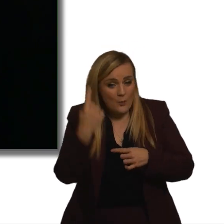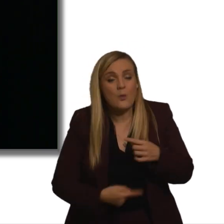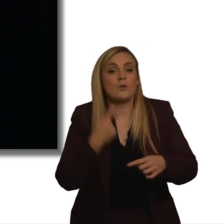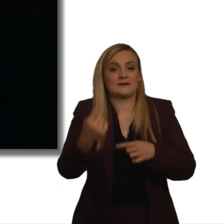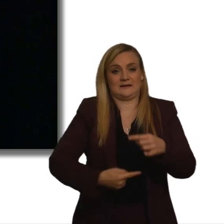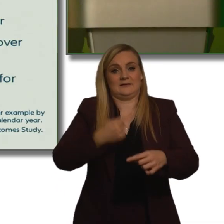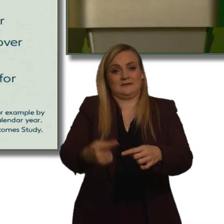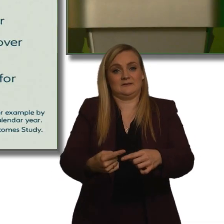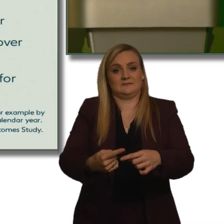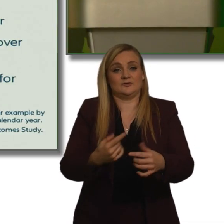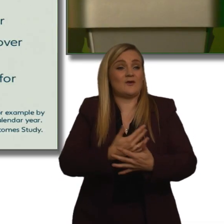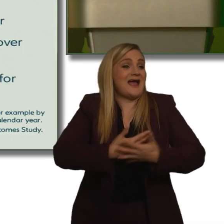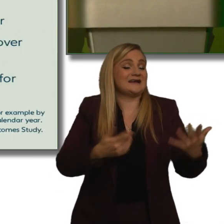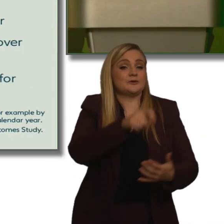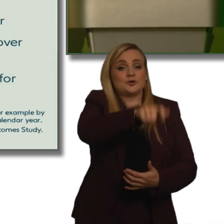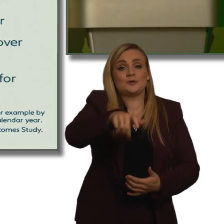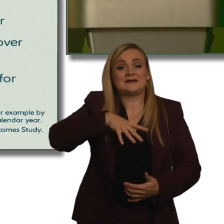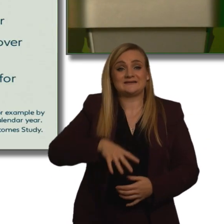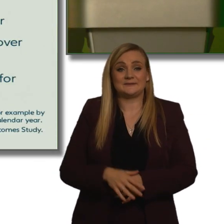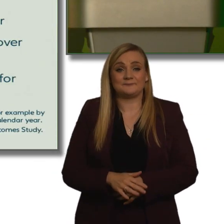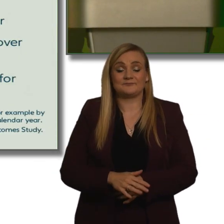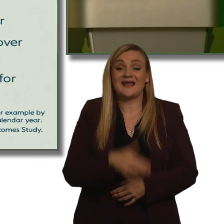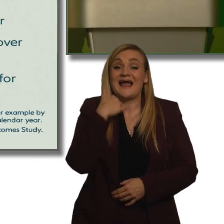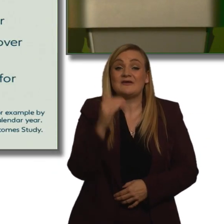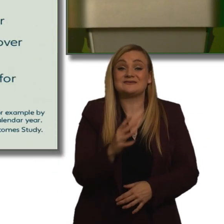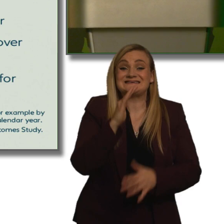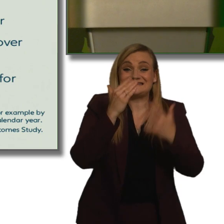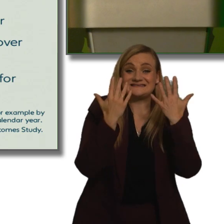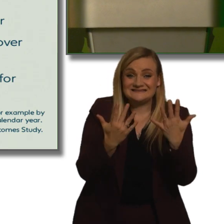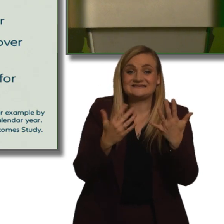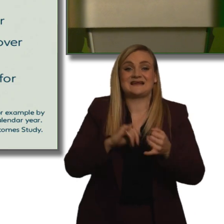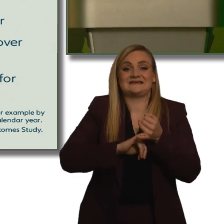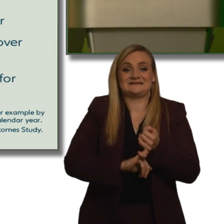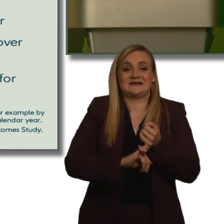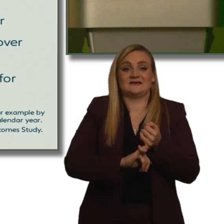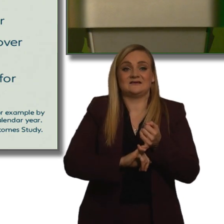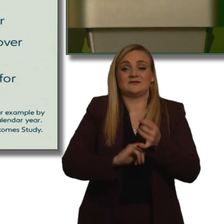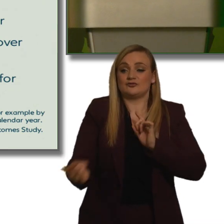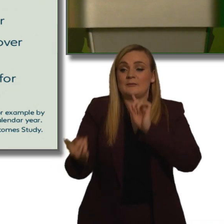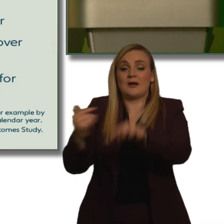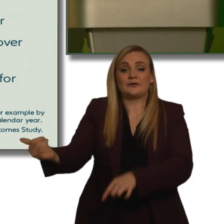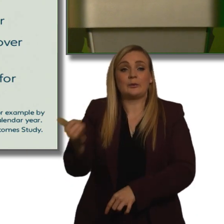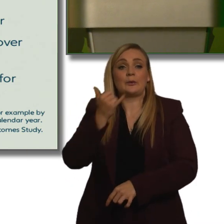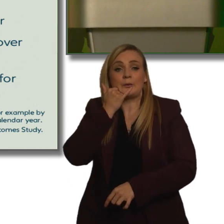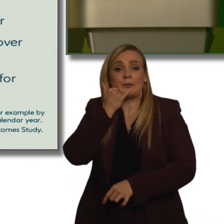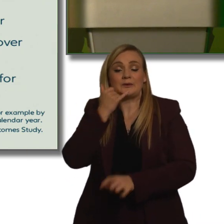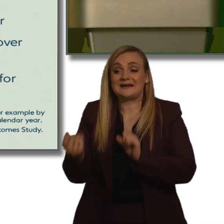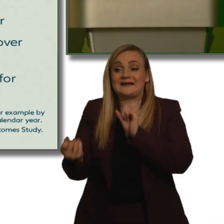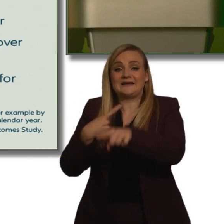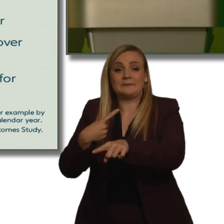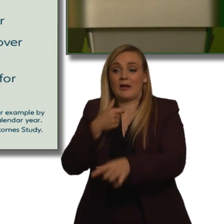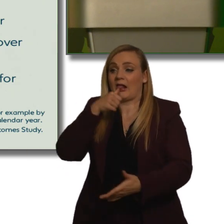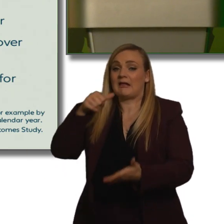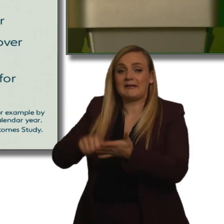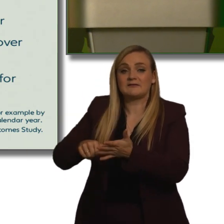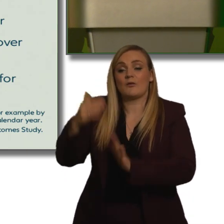it. In fact, every 10 seconds, Samaritans responds to a call for help by phone, email, letter,